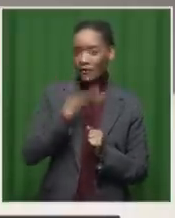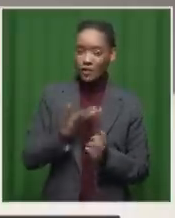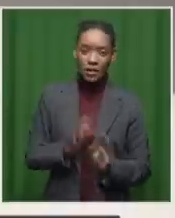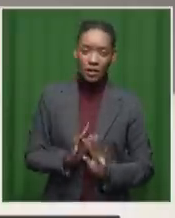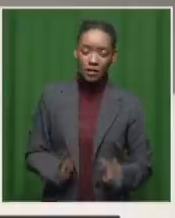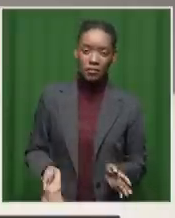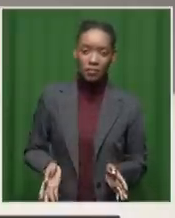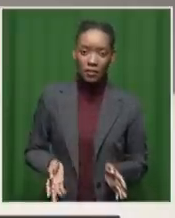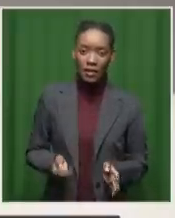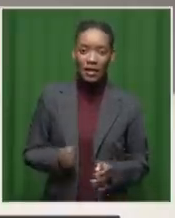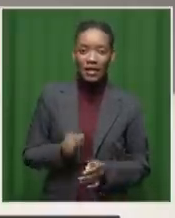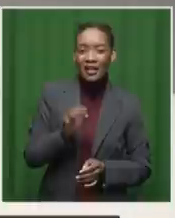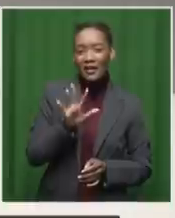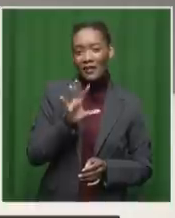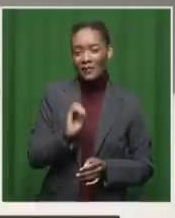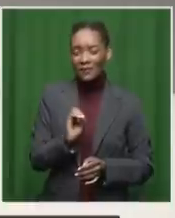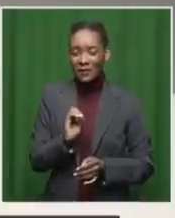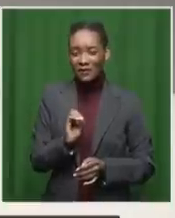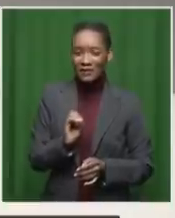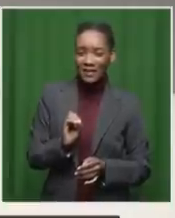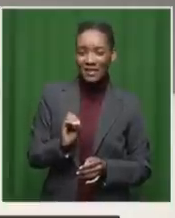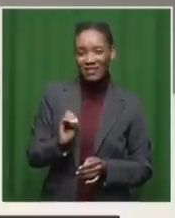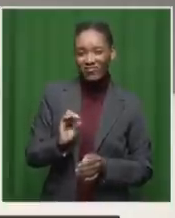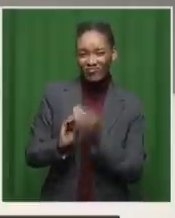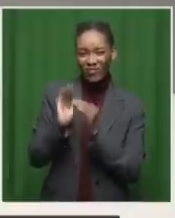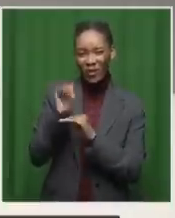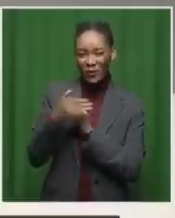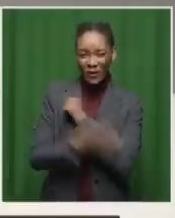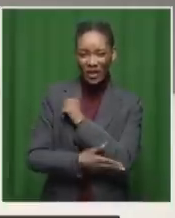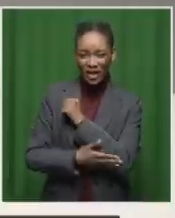plus proposals sent, only 5 countries were